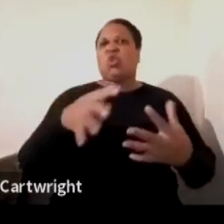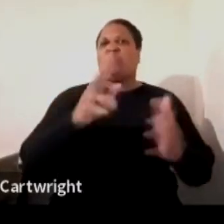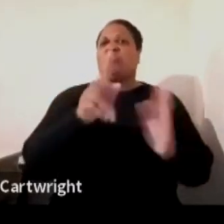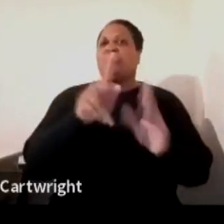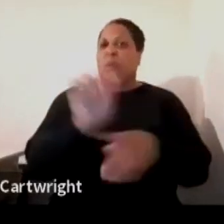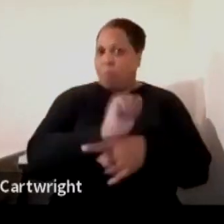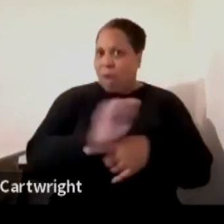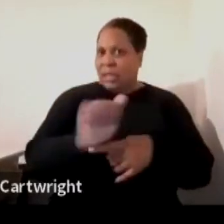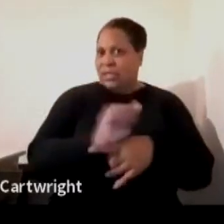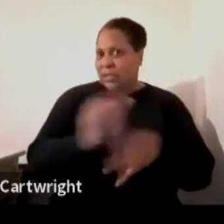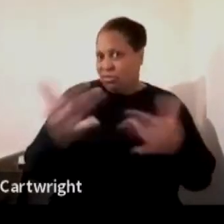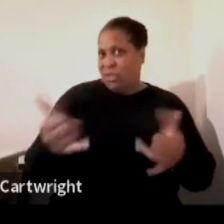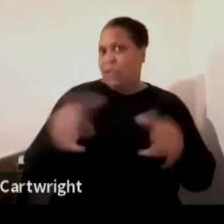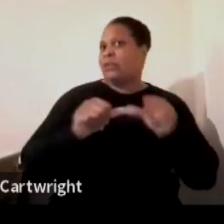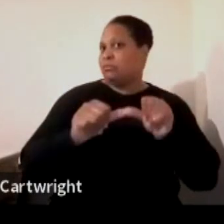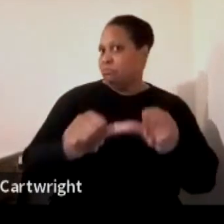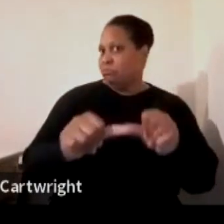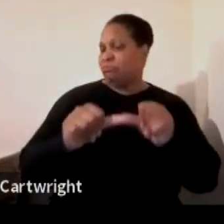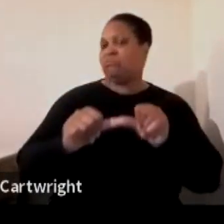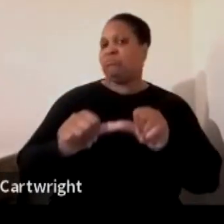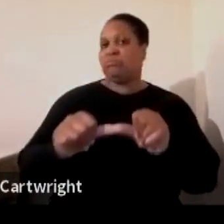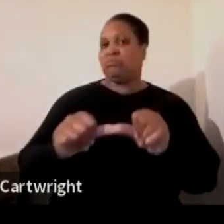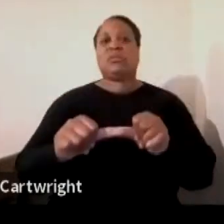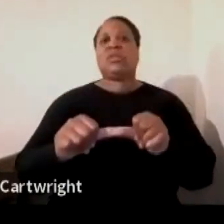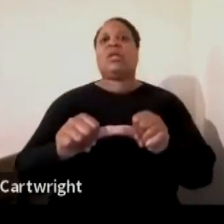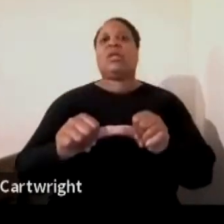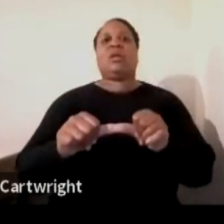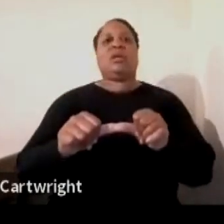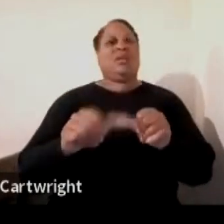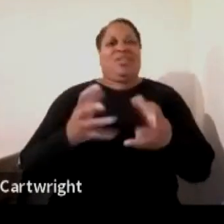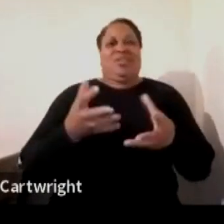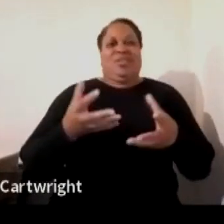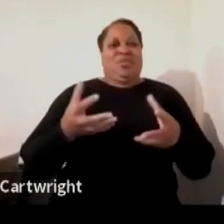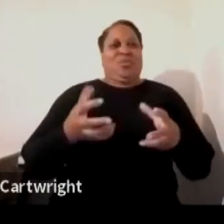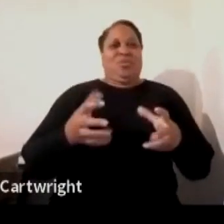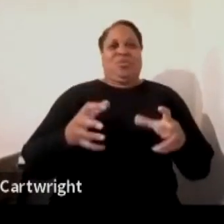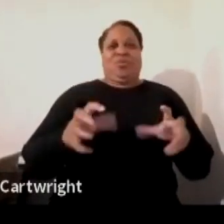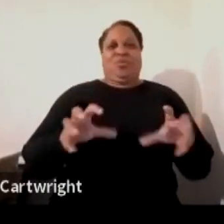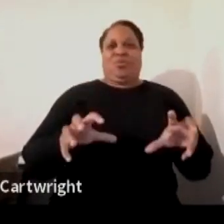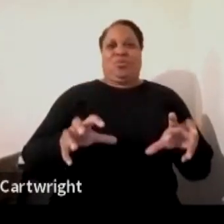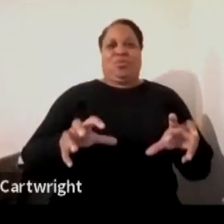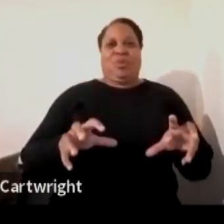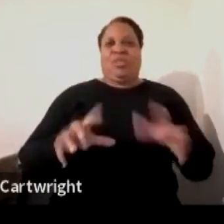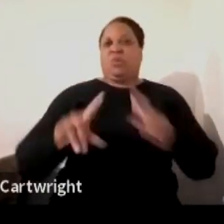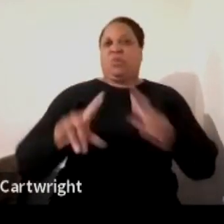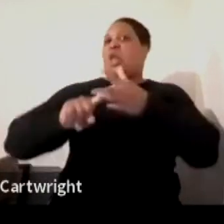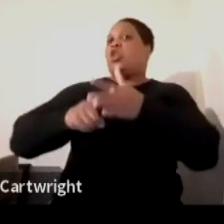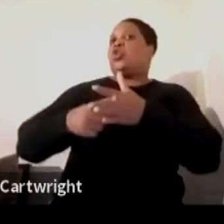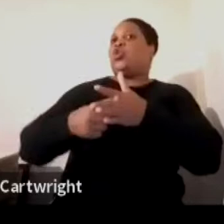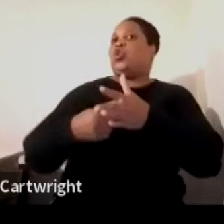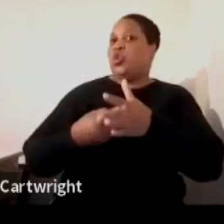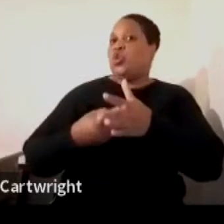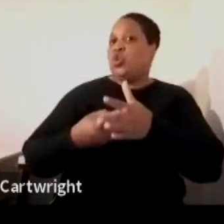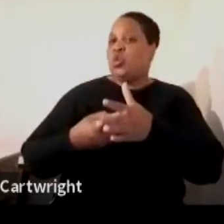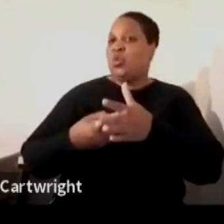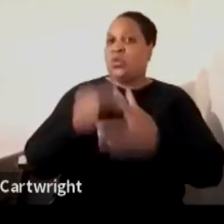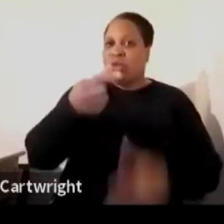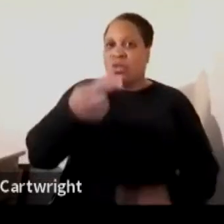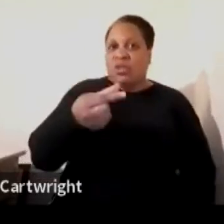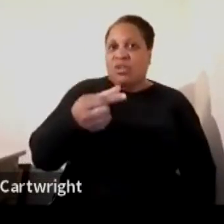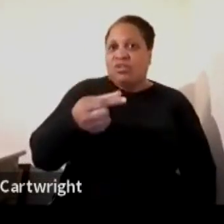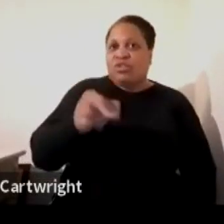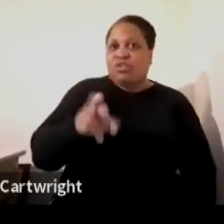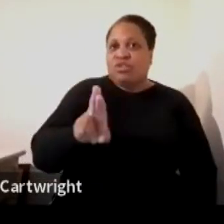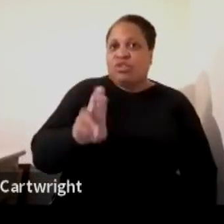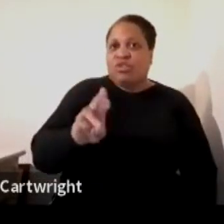For, just because we don't want to be the source of the germs to other people who